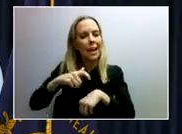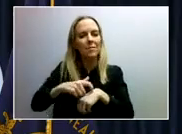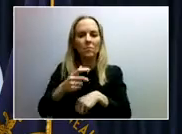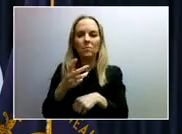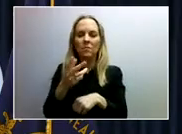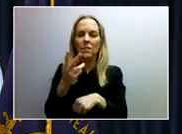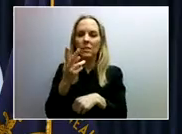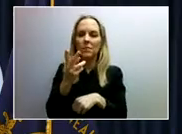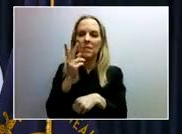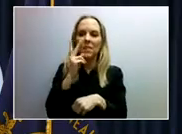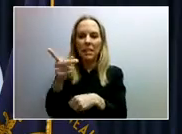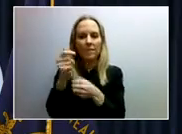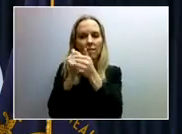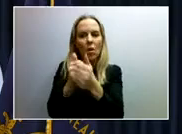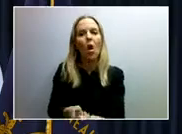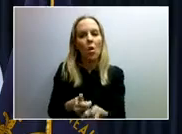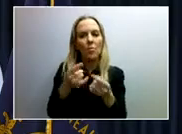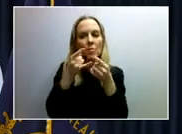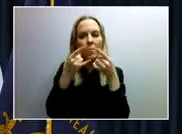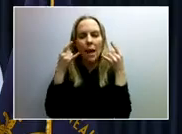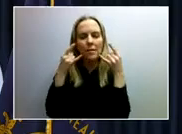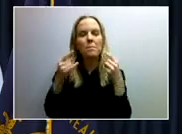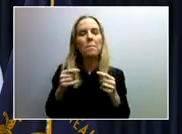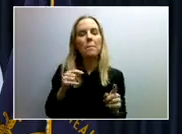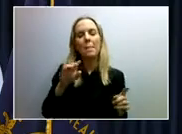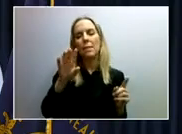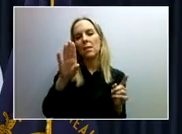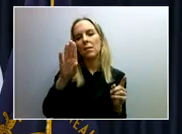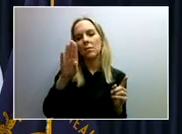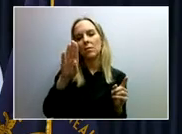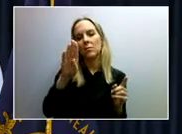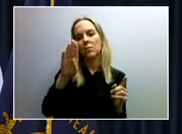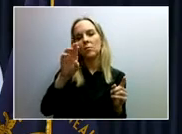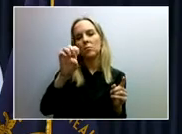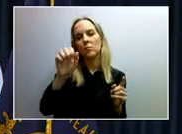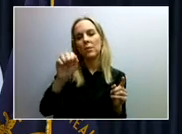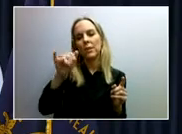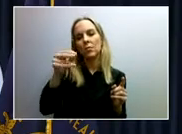to that. Bria Jones.